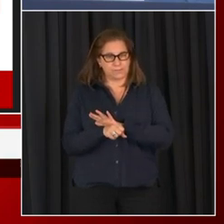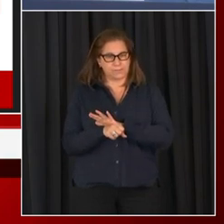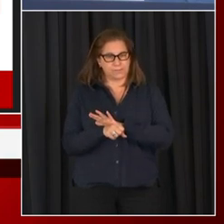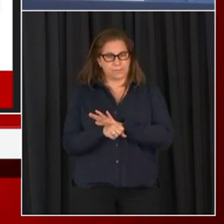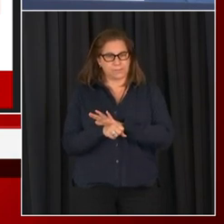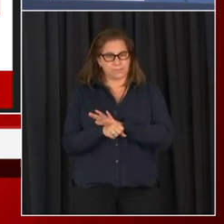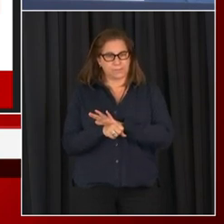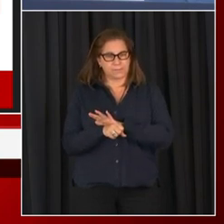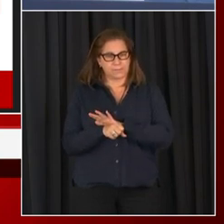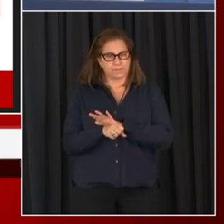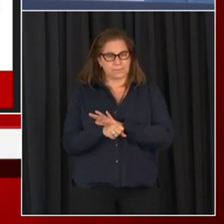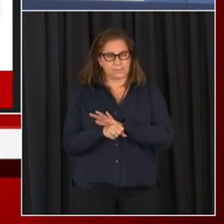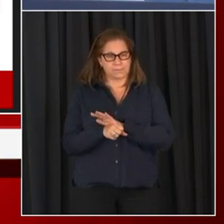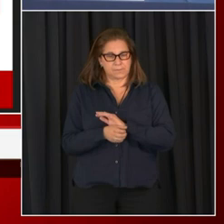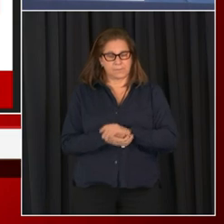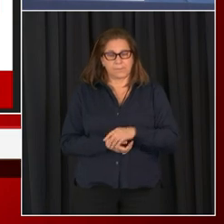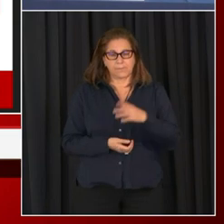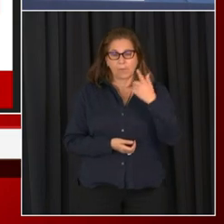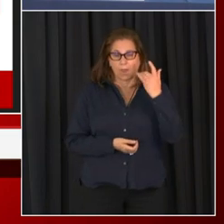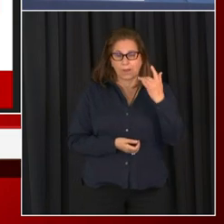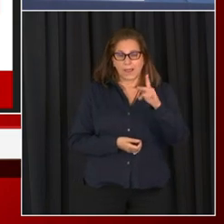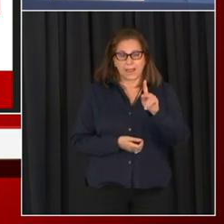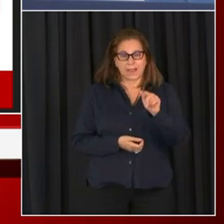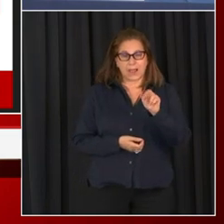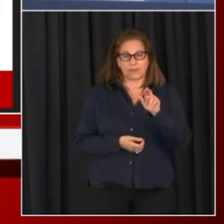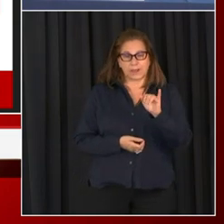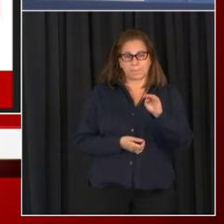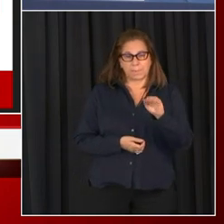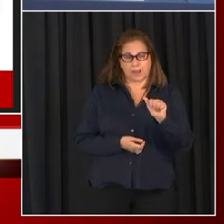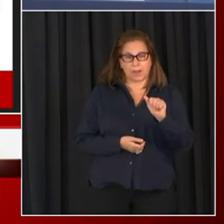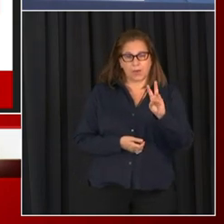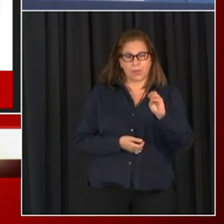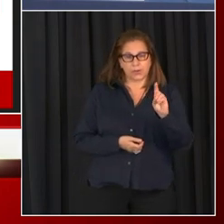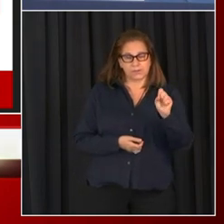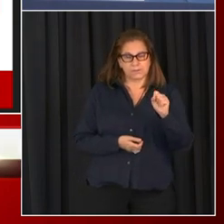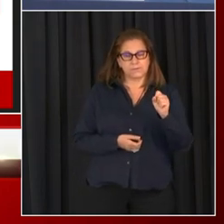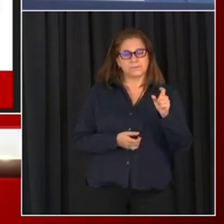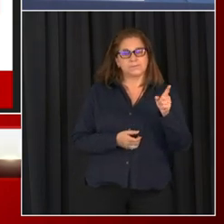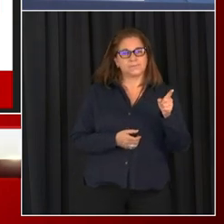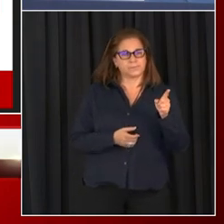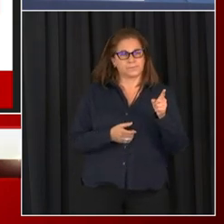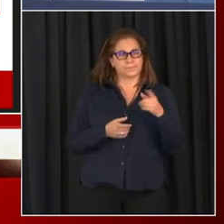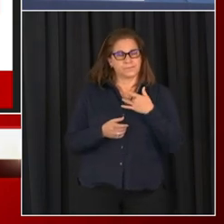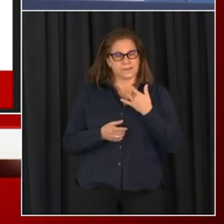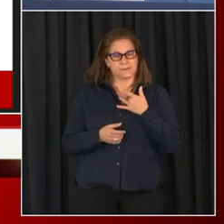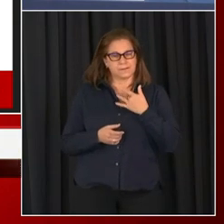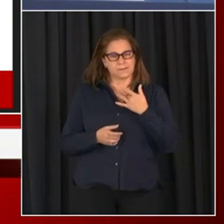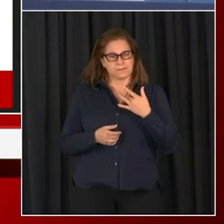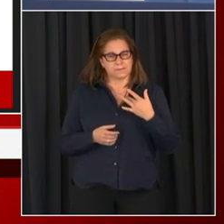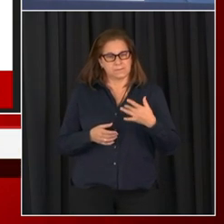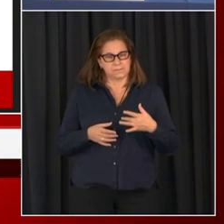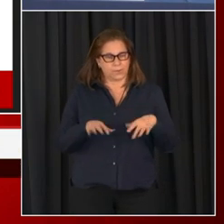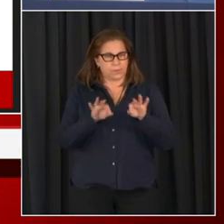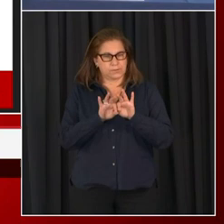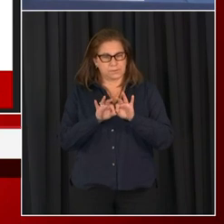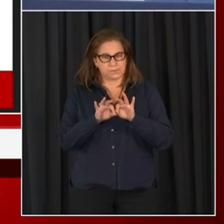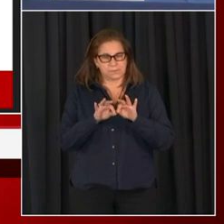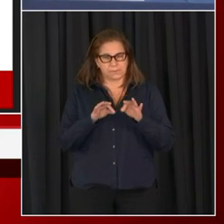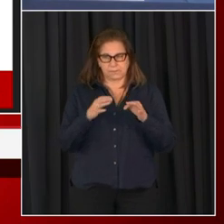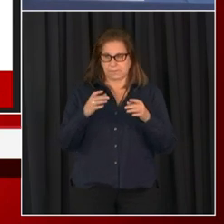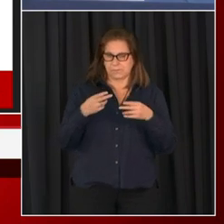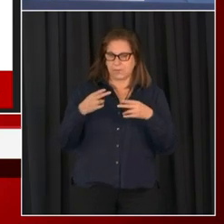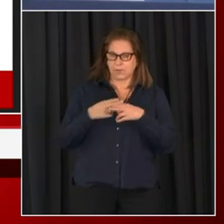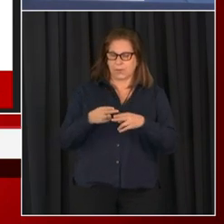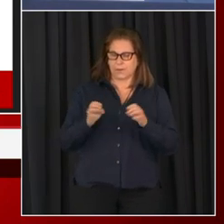and the emergency order she issued earlier this year. Next slide, please. We have health plans that fit all